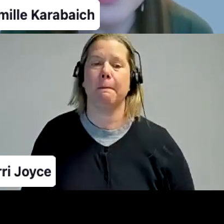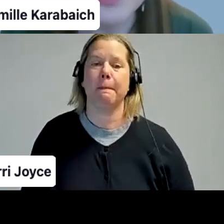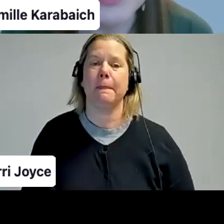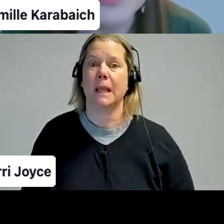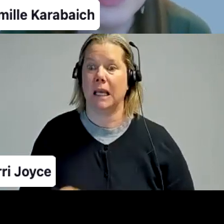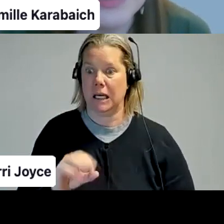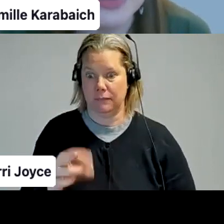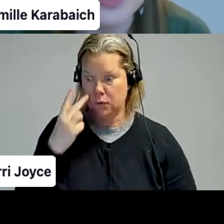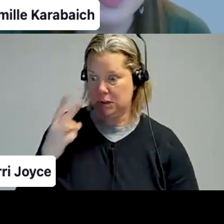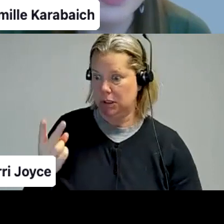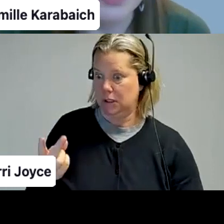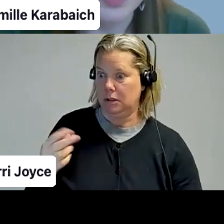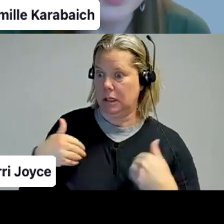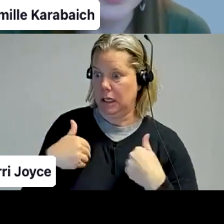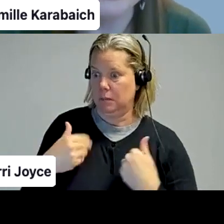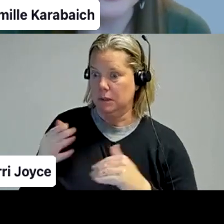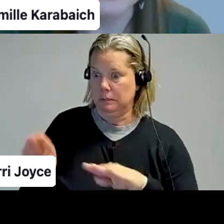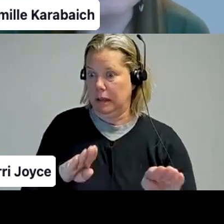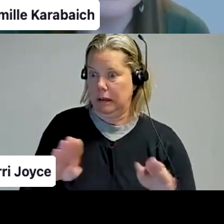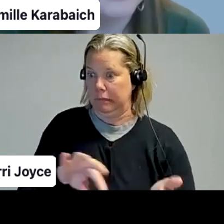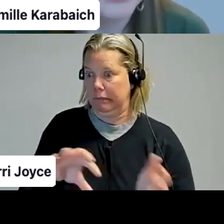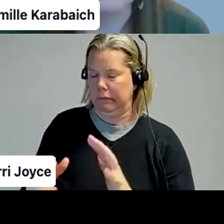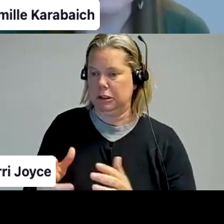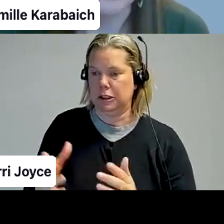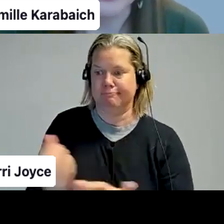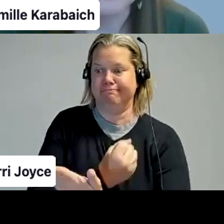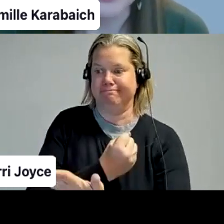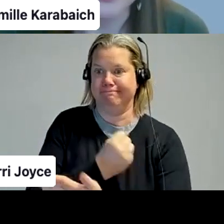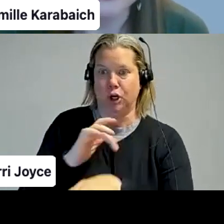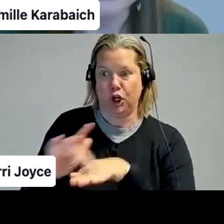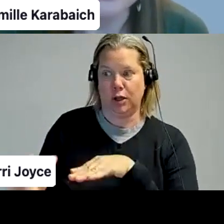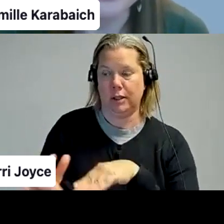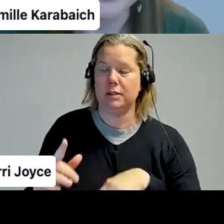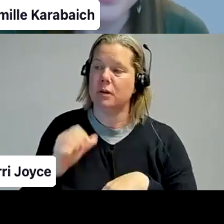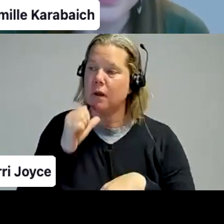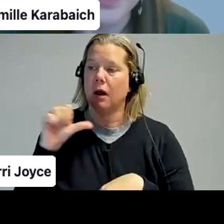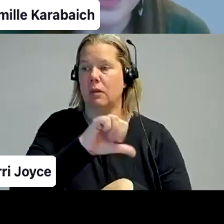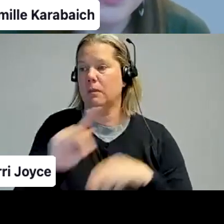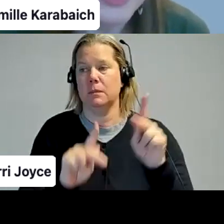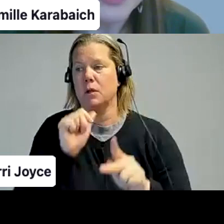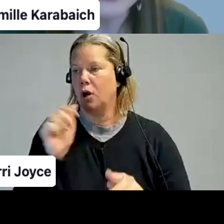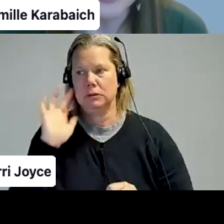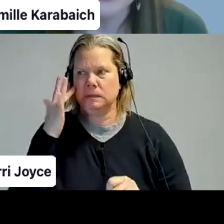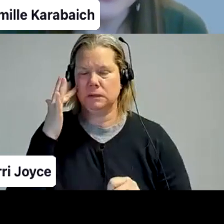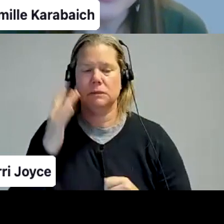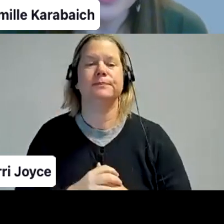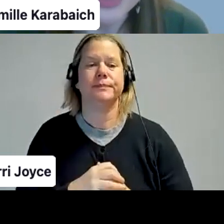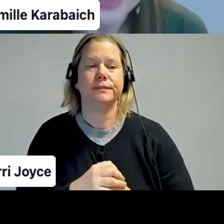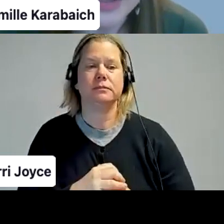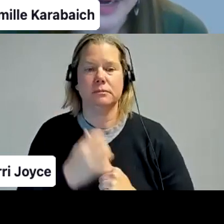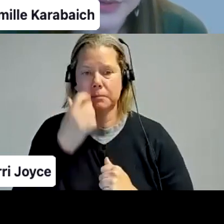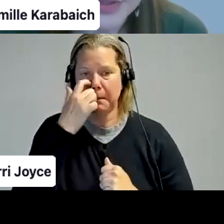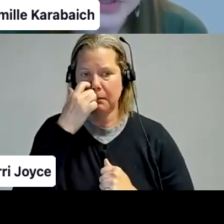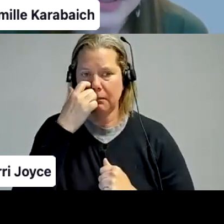early as soon as you see an issue and before people have become, very annoyed by it. Do note that staff